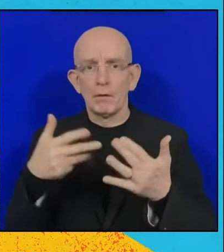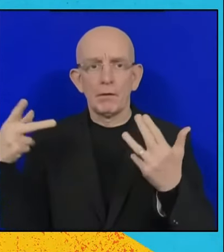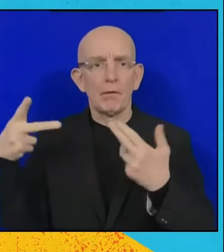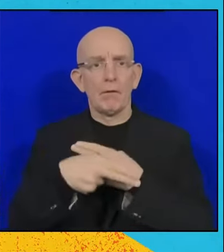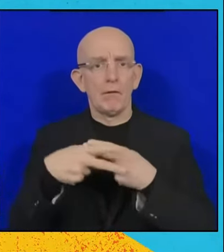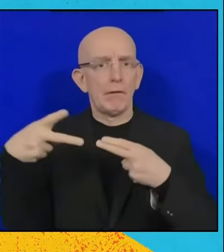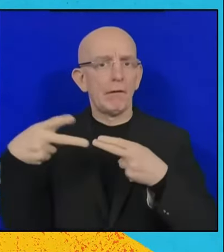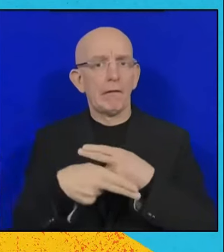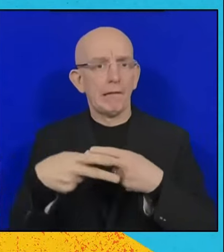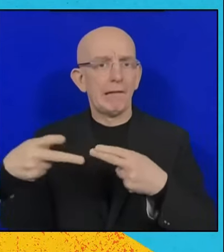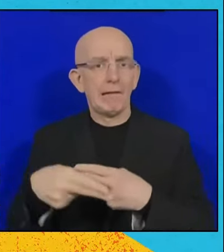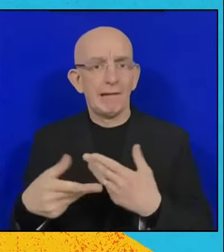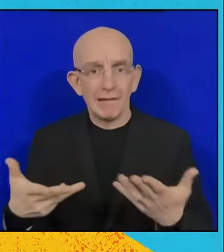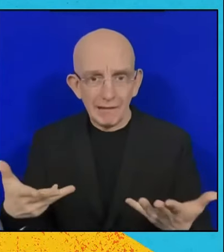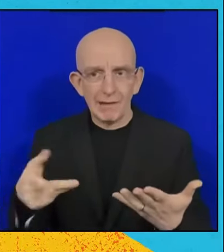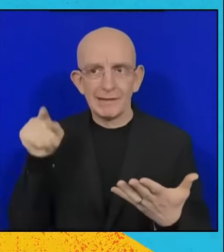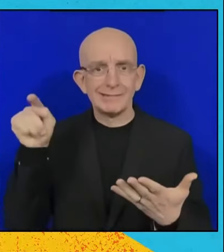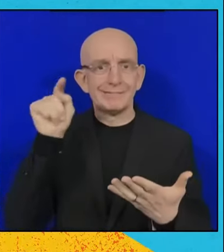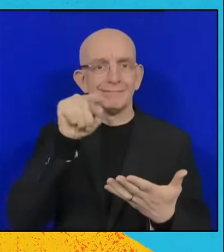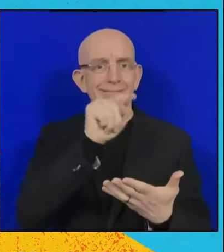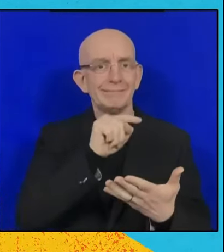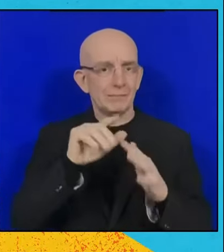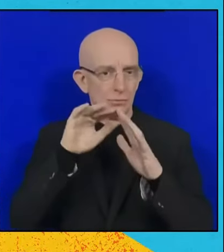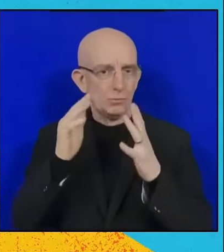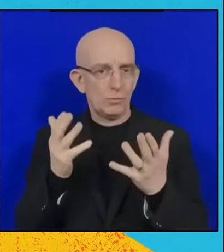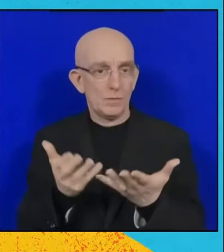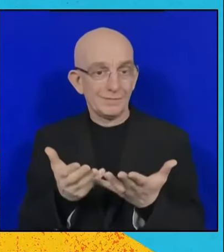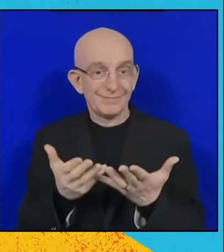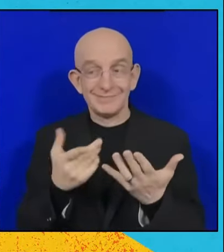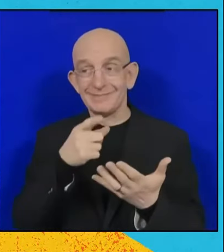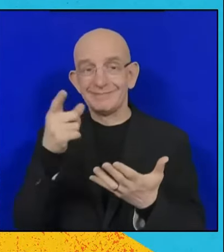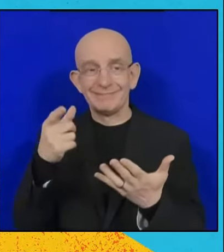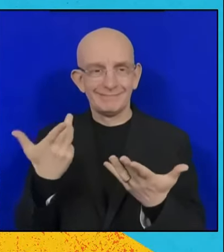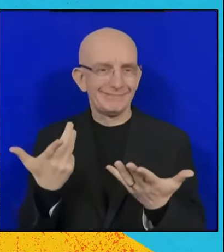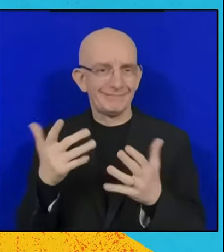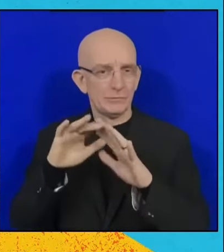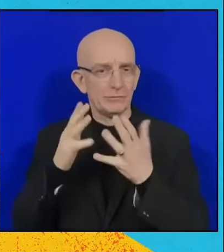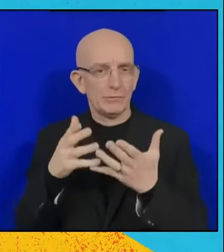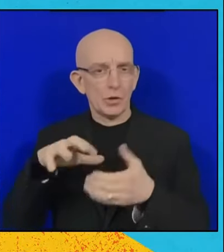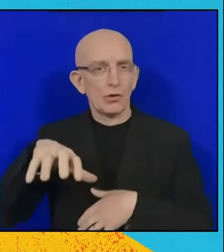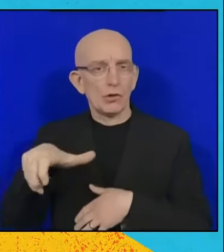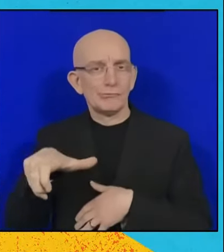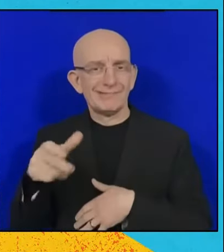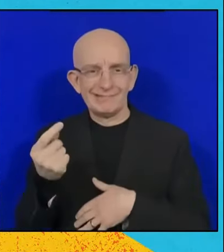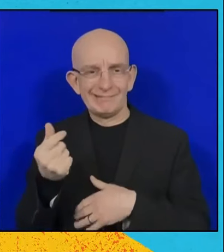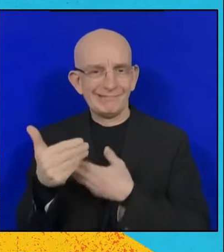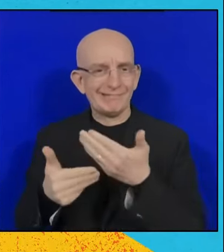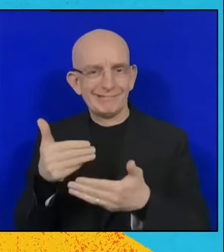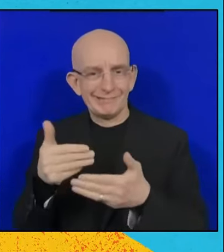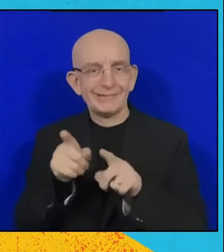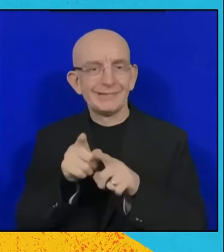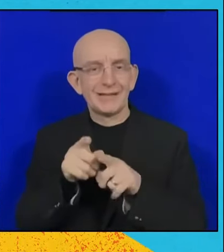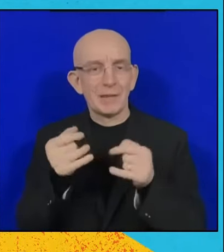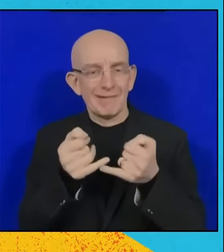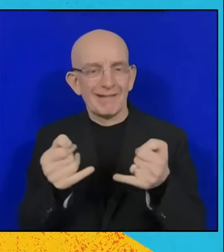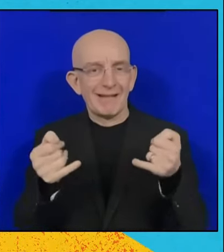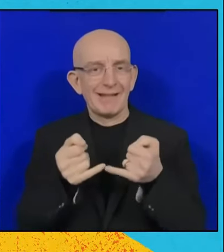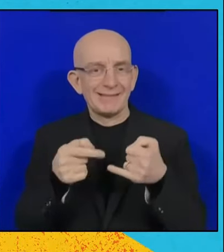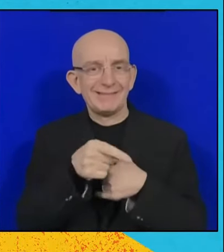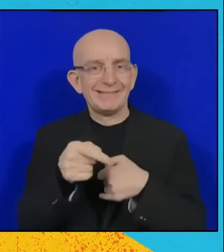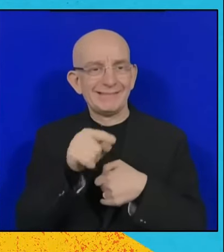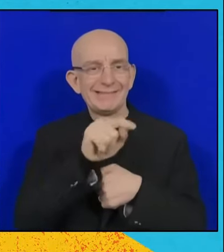developing states are particularly impacted by climate-related disasters. The youth forum comes at a pivotal moment